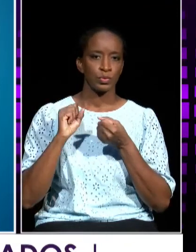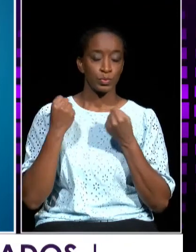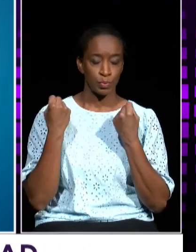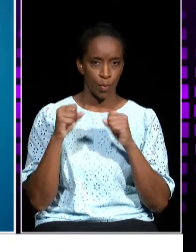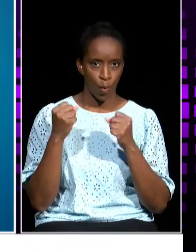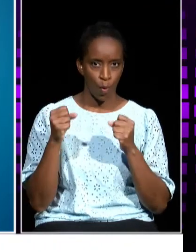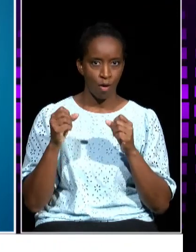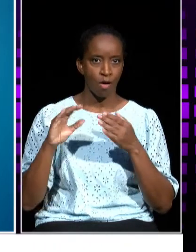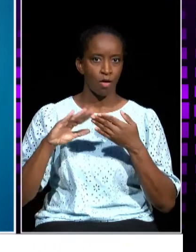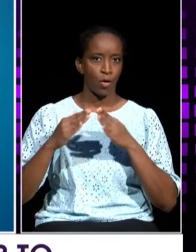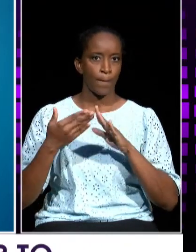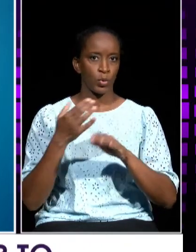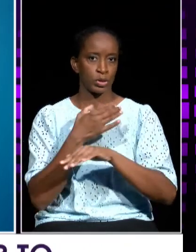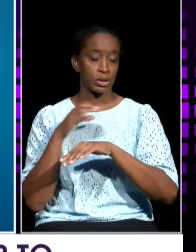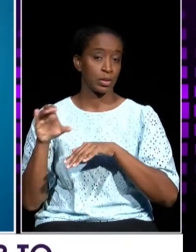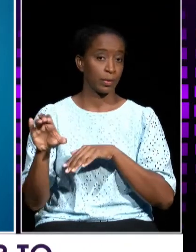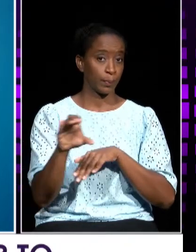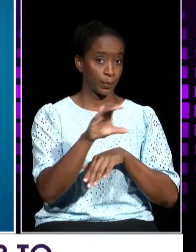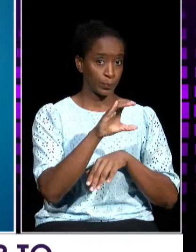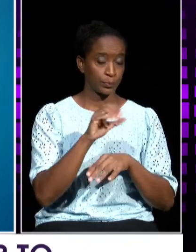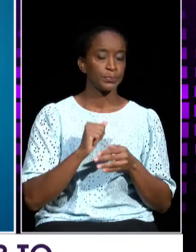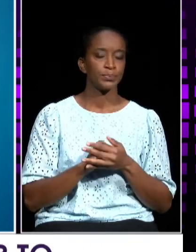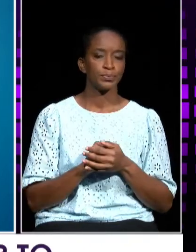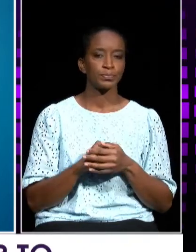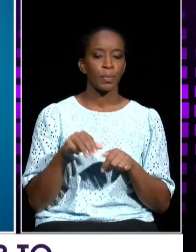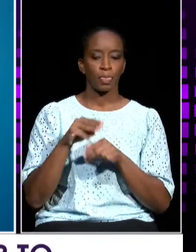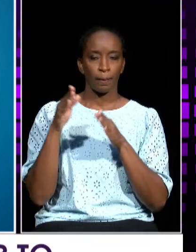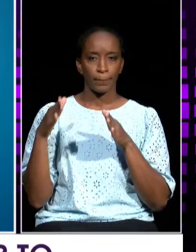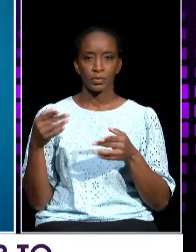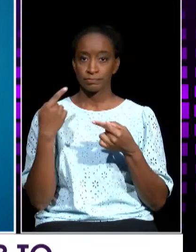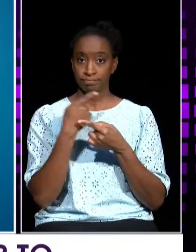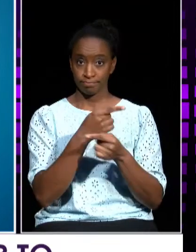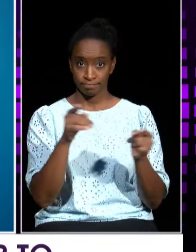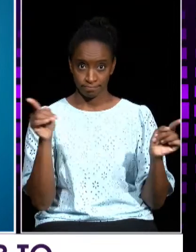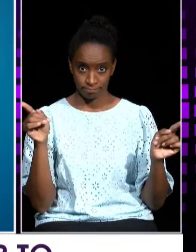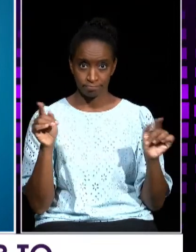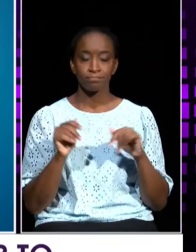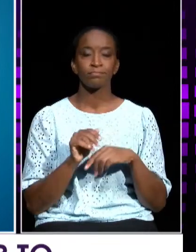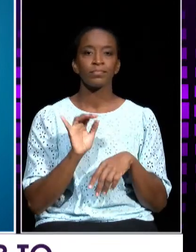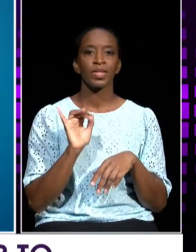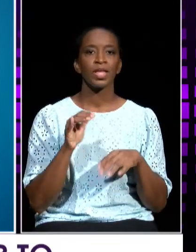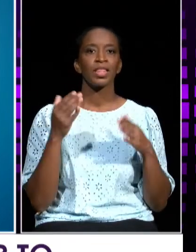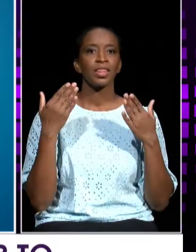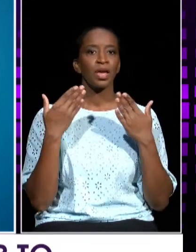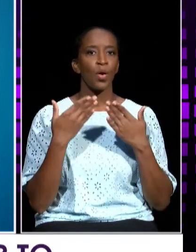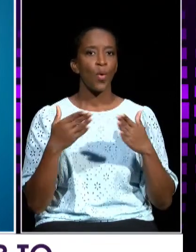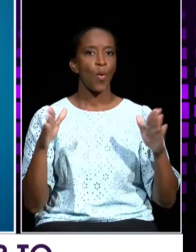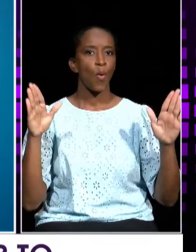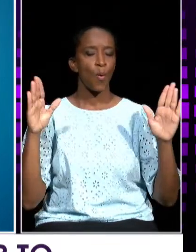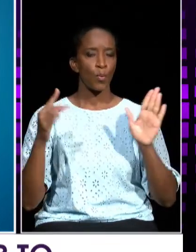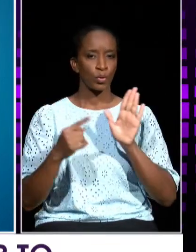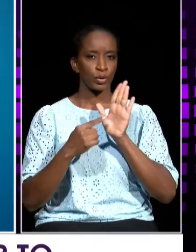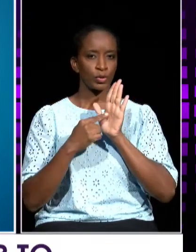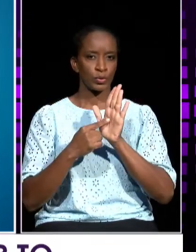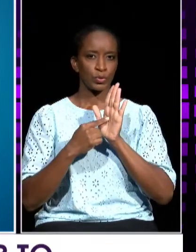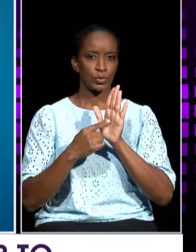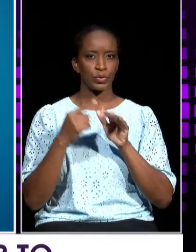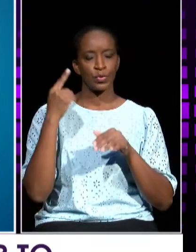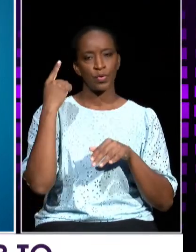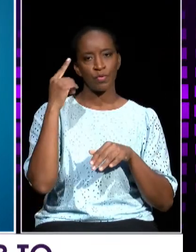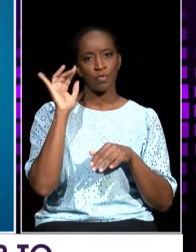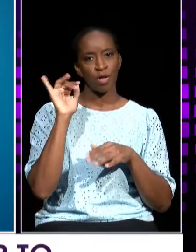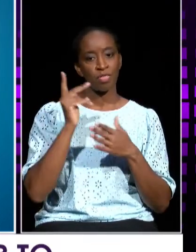Charles Griffith, as he addressed participants at the opening ceremony of the Diverse Get Hired Employability Initiative. So we're going to show a short